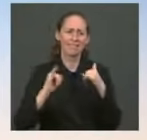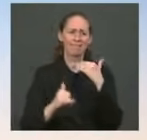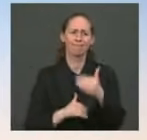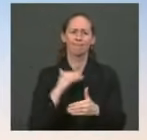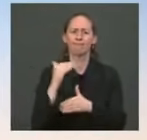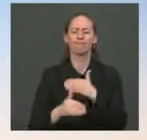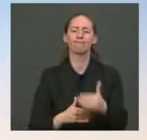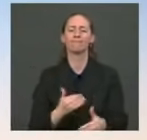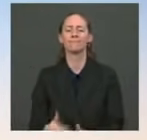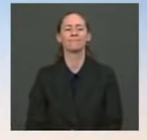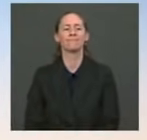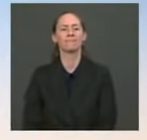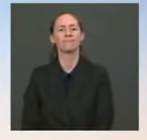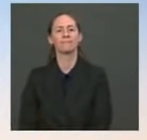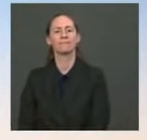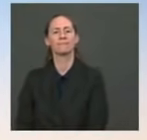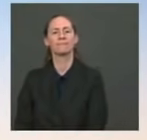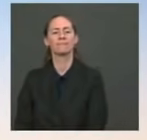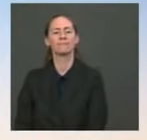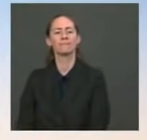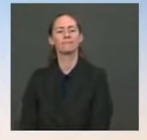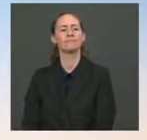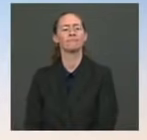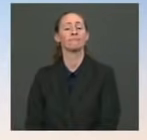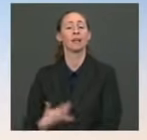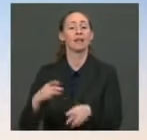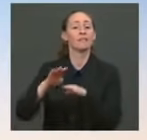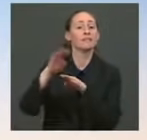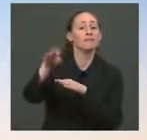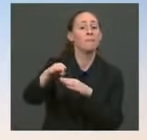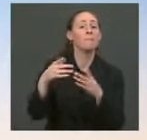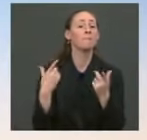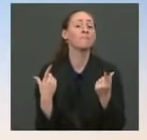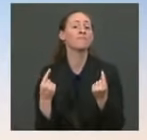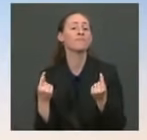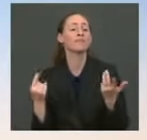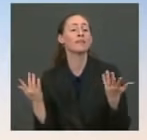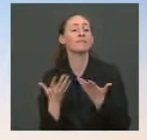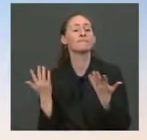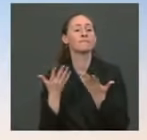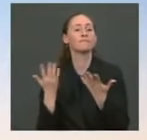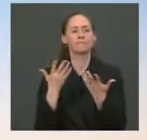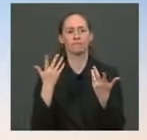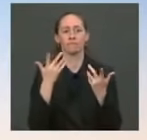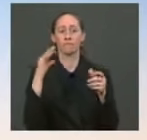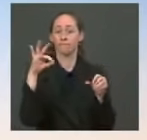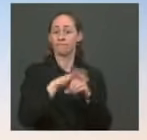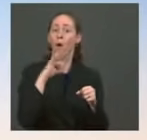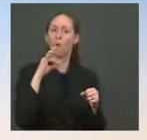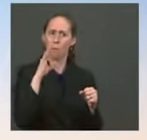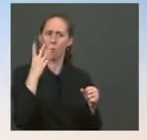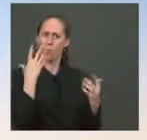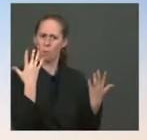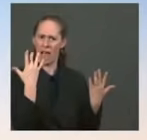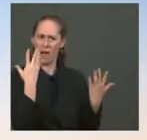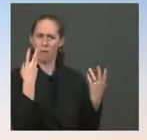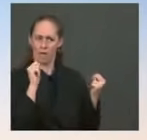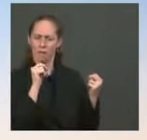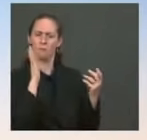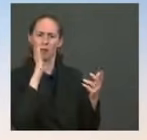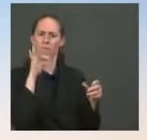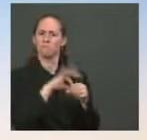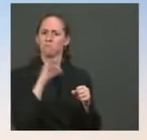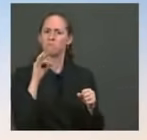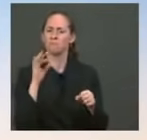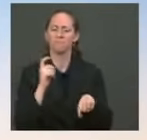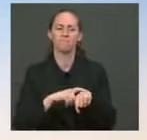as it relates to the next steps here, we want to win the vote when it happens. That's our objective. The second question has to do with